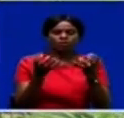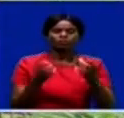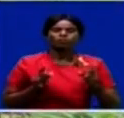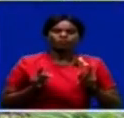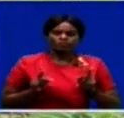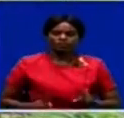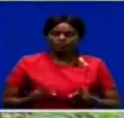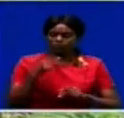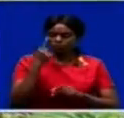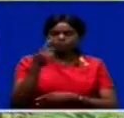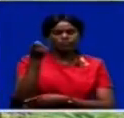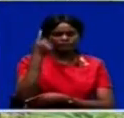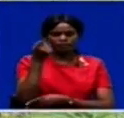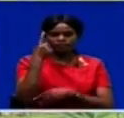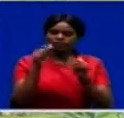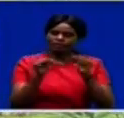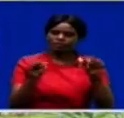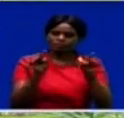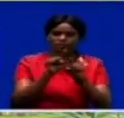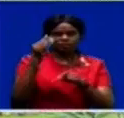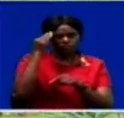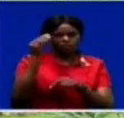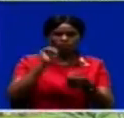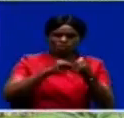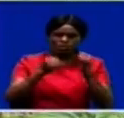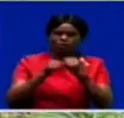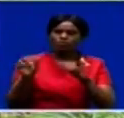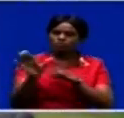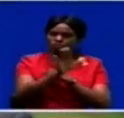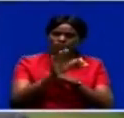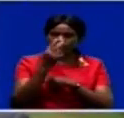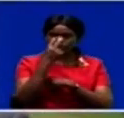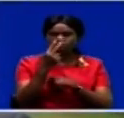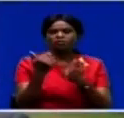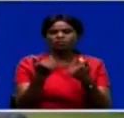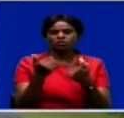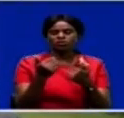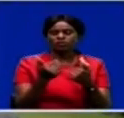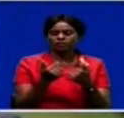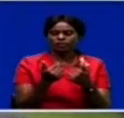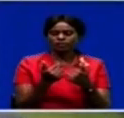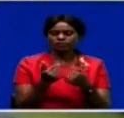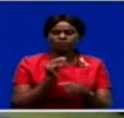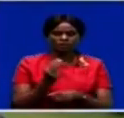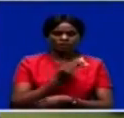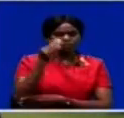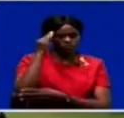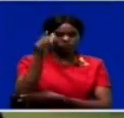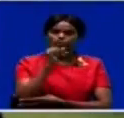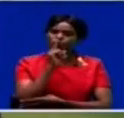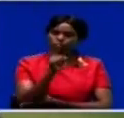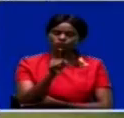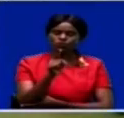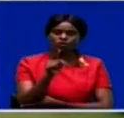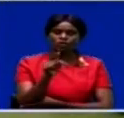can understand and who knows their problems and who is looking at the plight. And we are very, very confident of winning